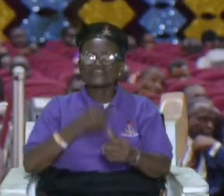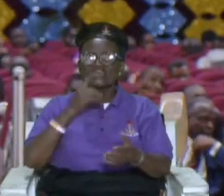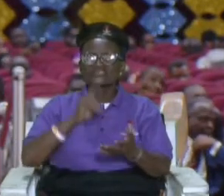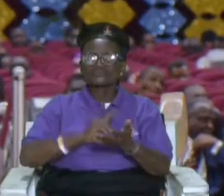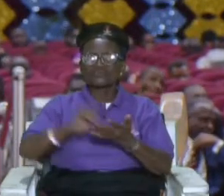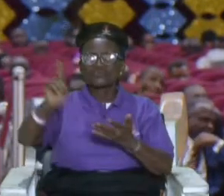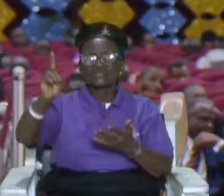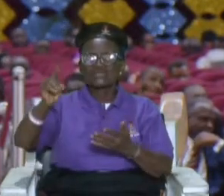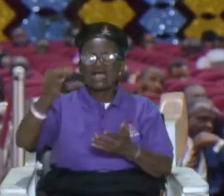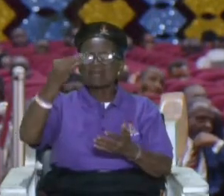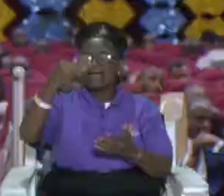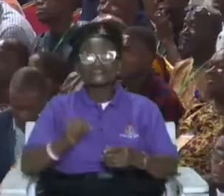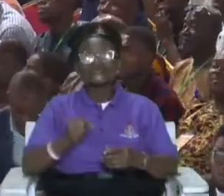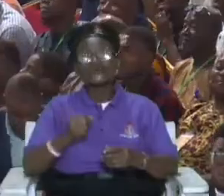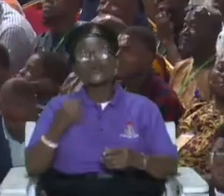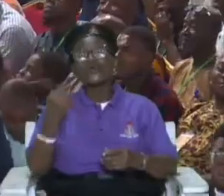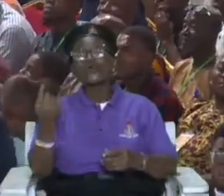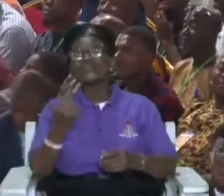as usual.